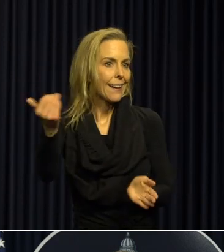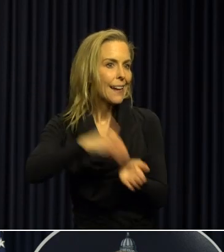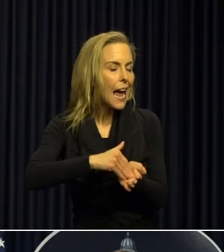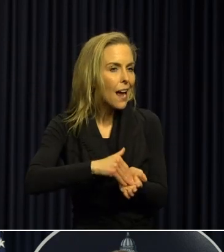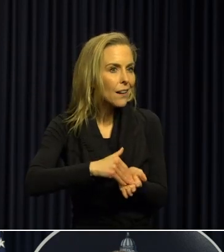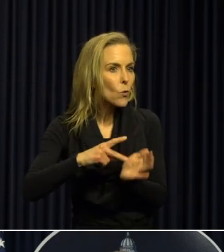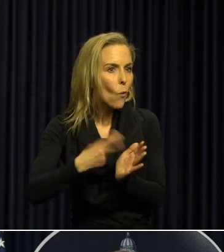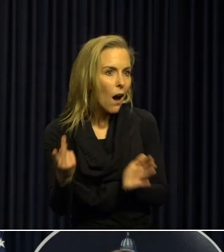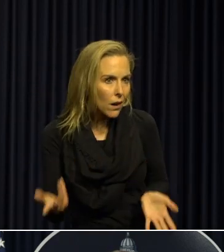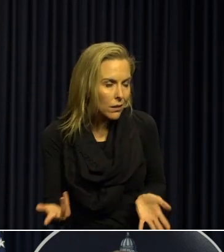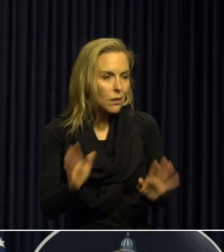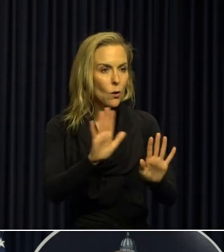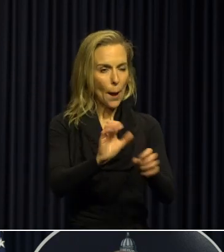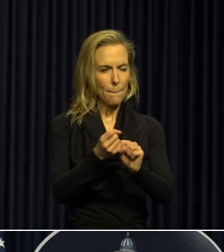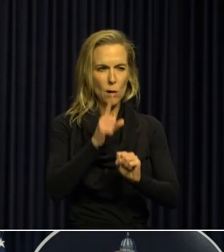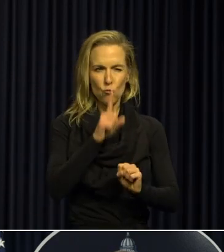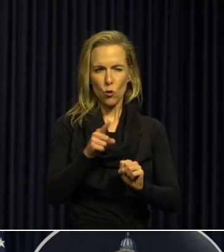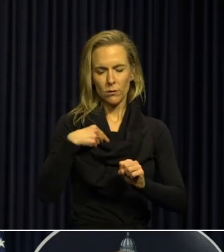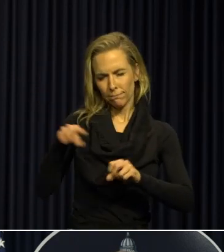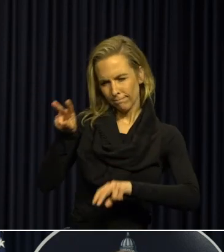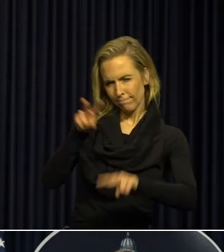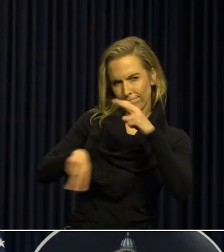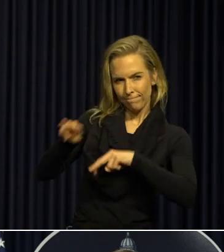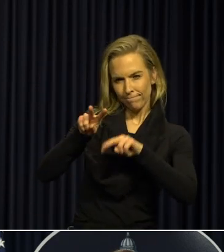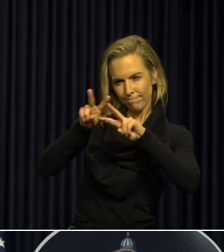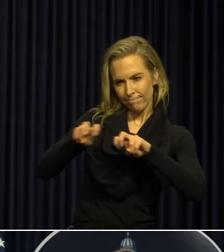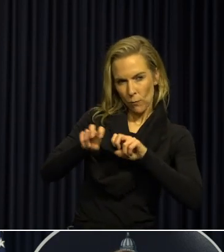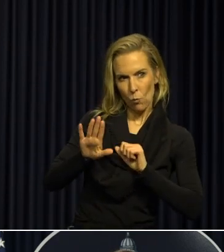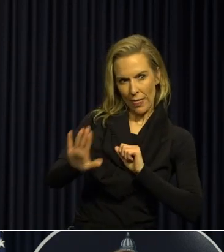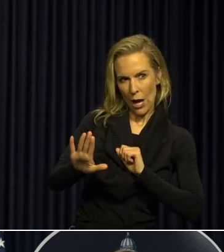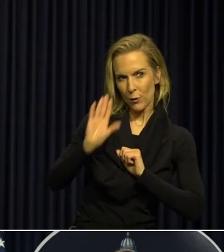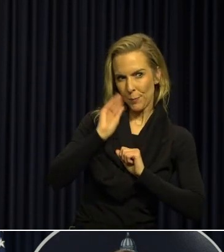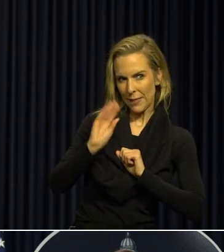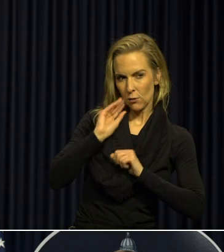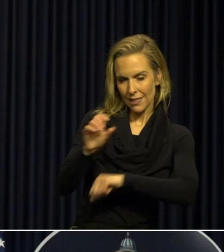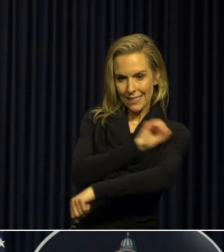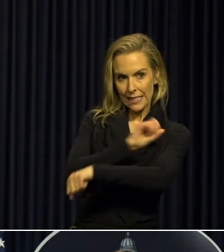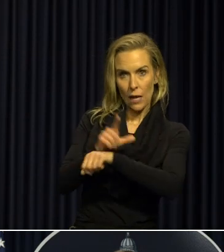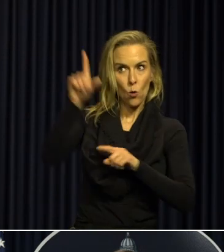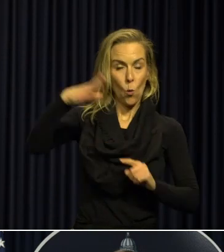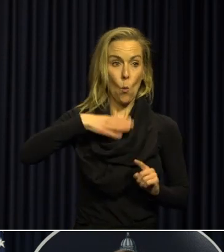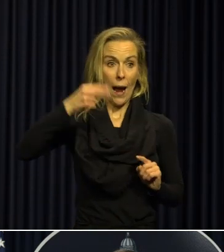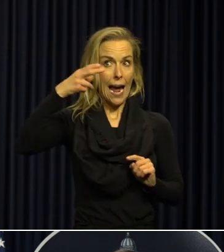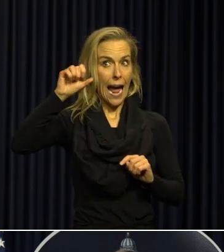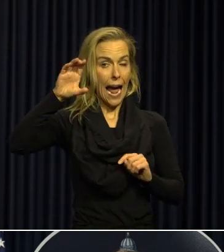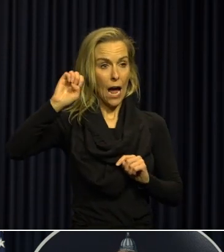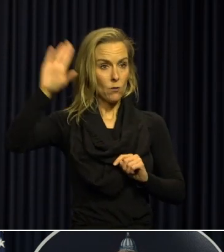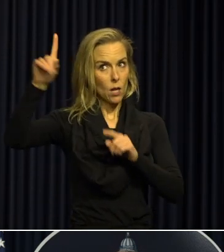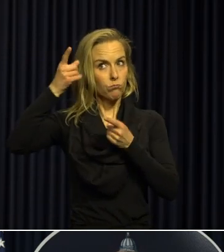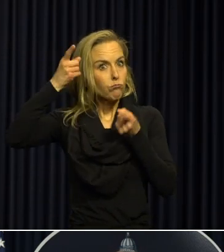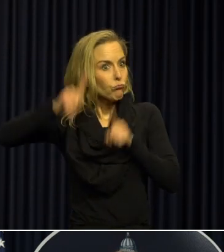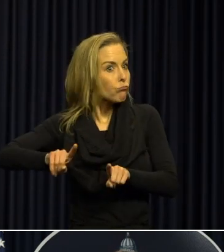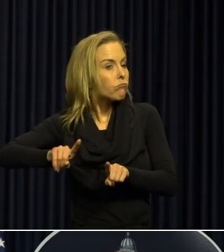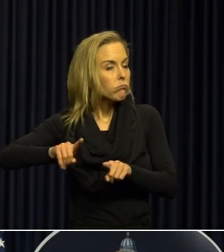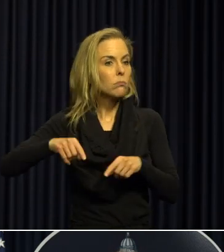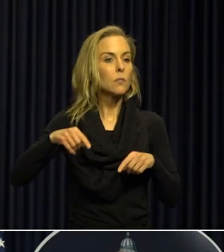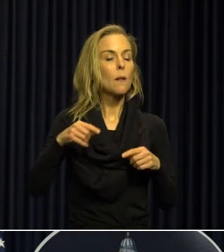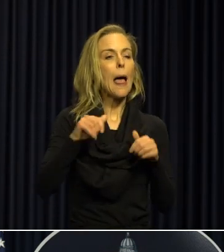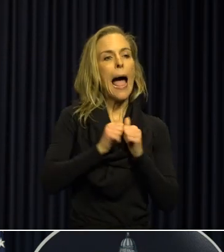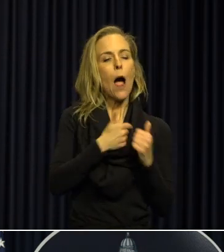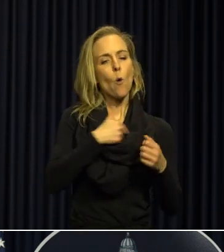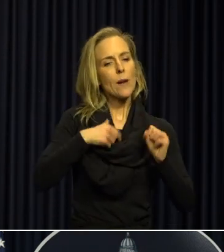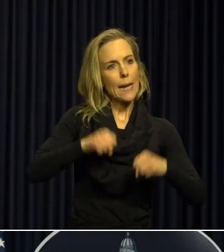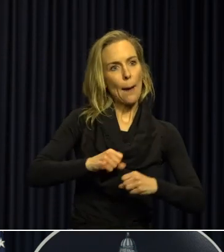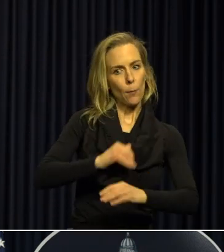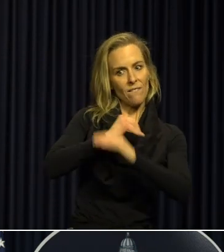to make sure is that we know, and the White House agrees, that we are on the decline in a way to where we prevent it. In other words, that we are